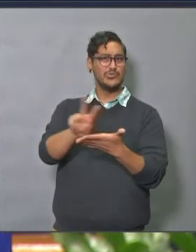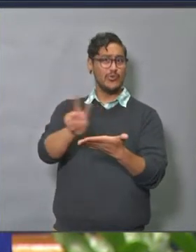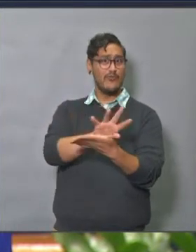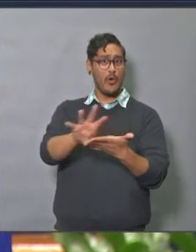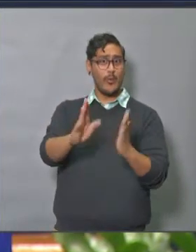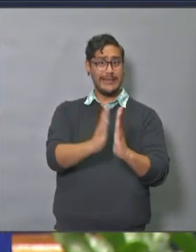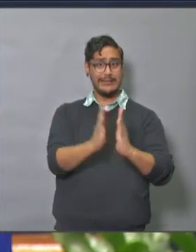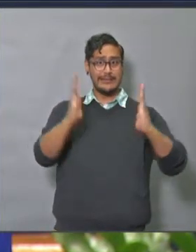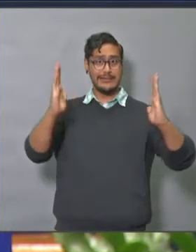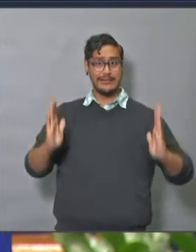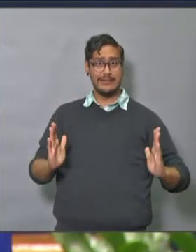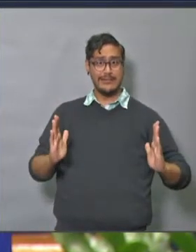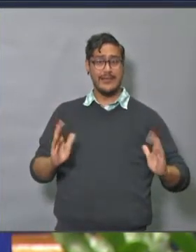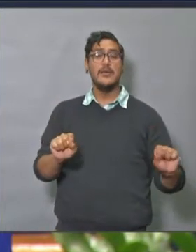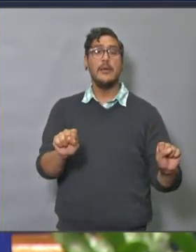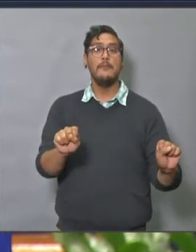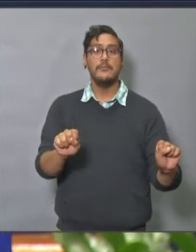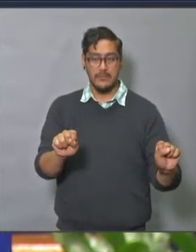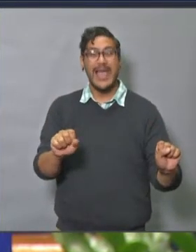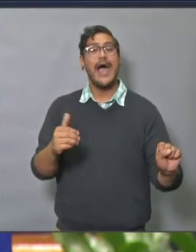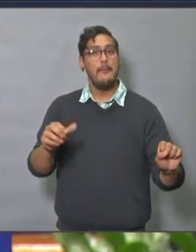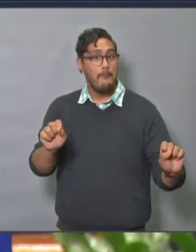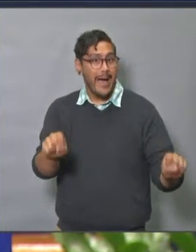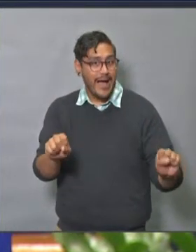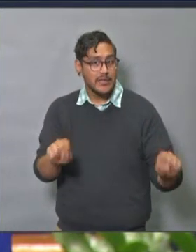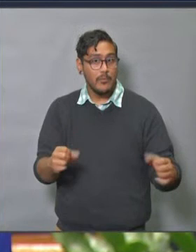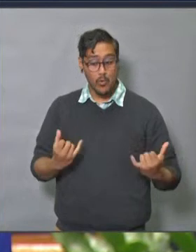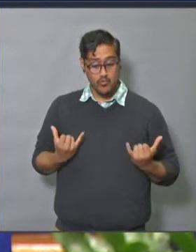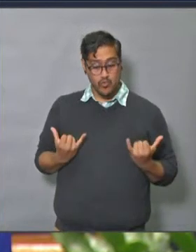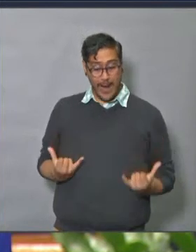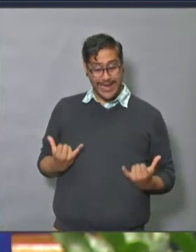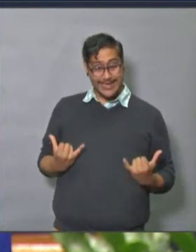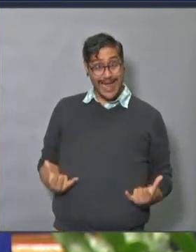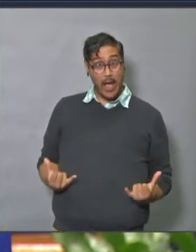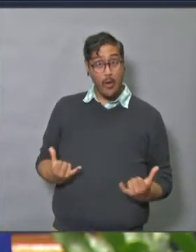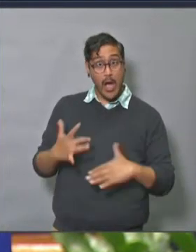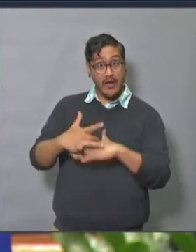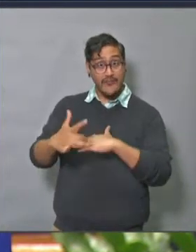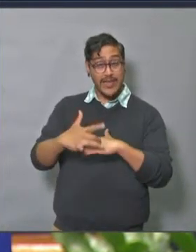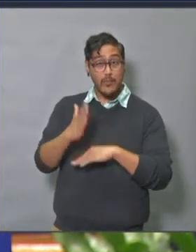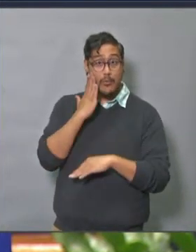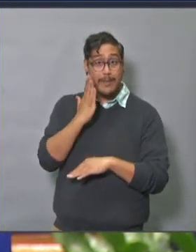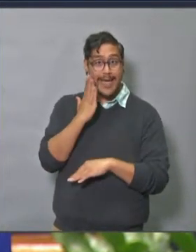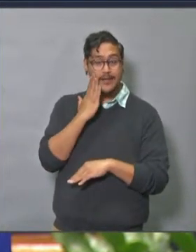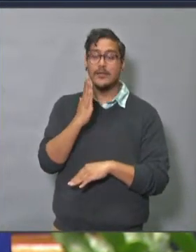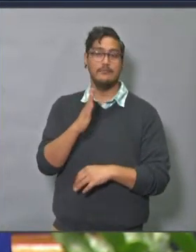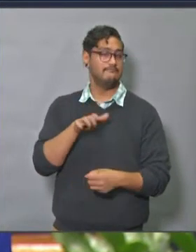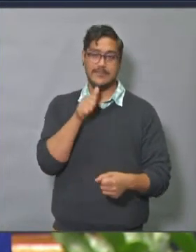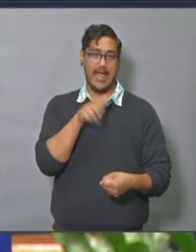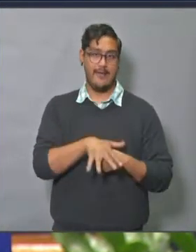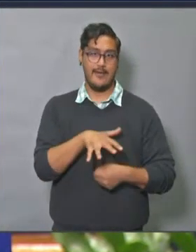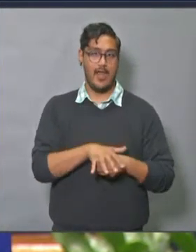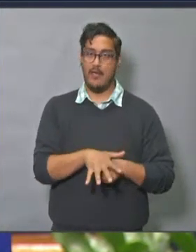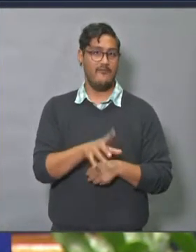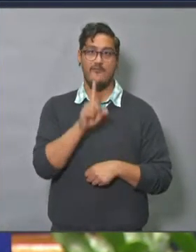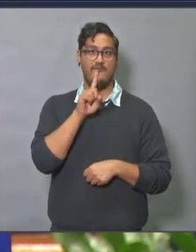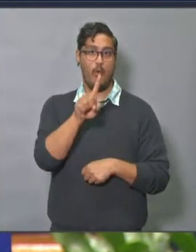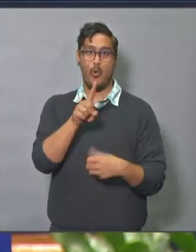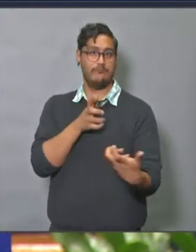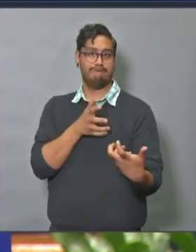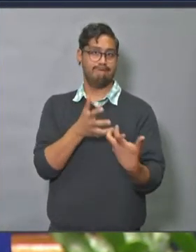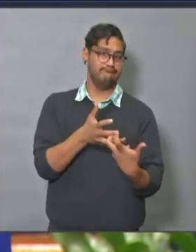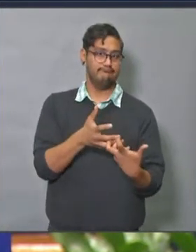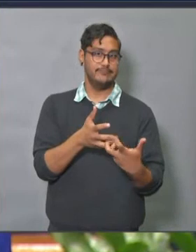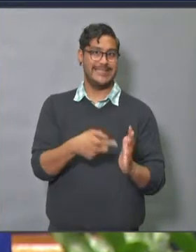weeks, there runs a degree of uncertainty that the current number of available ICU beds would be insufficient to accommodate the